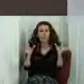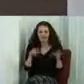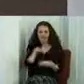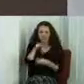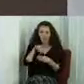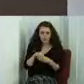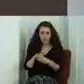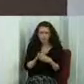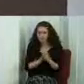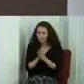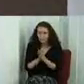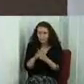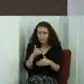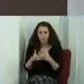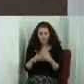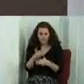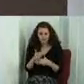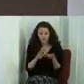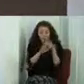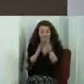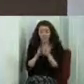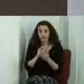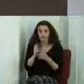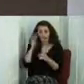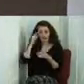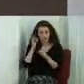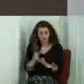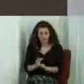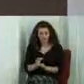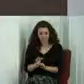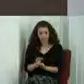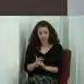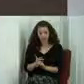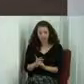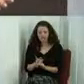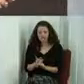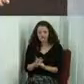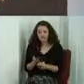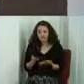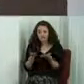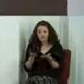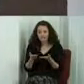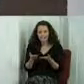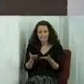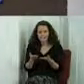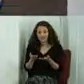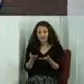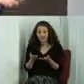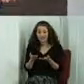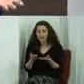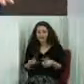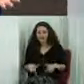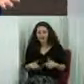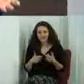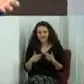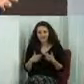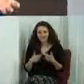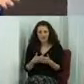progressive community of faith that is willing to dare to live in the